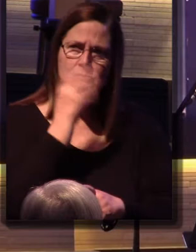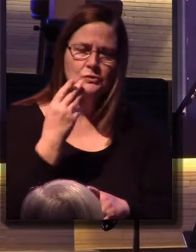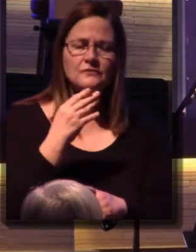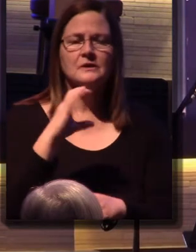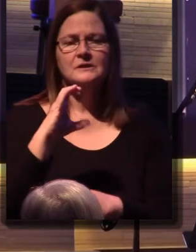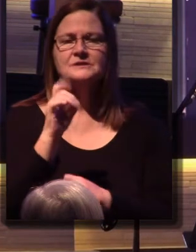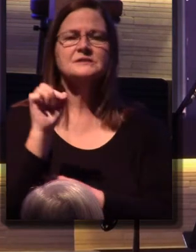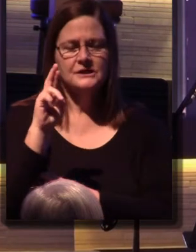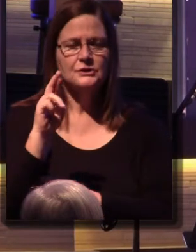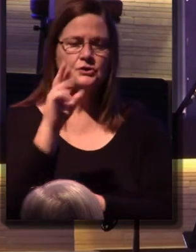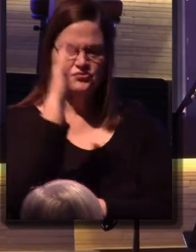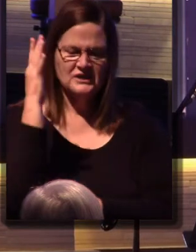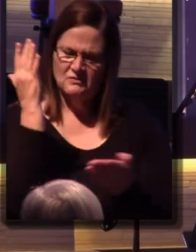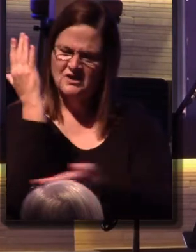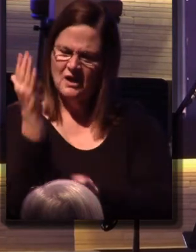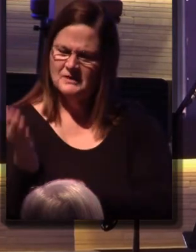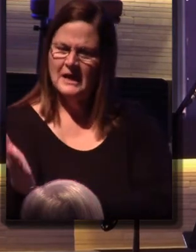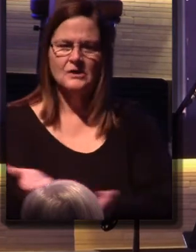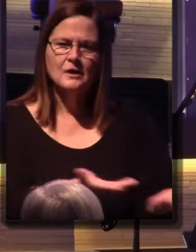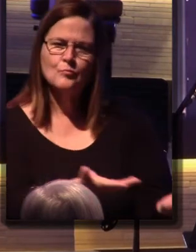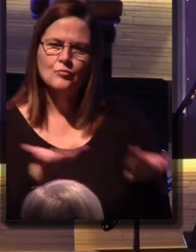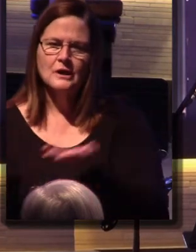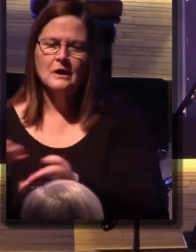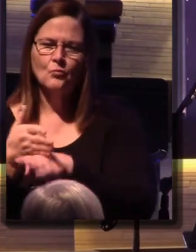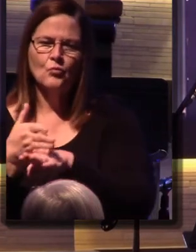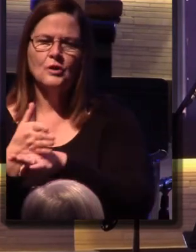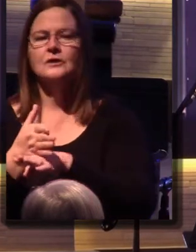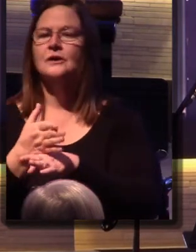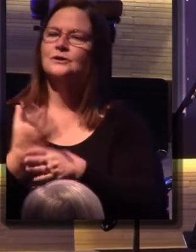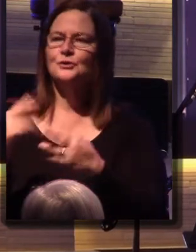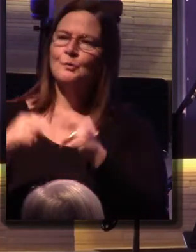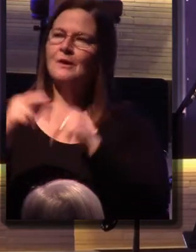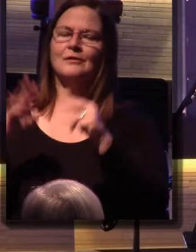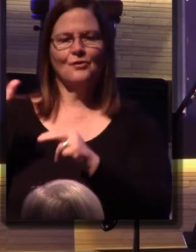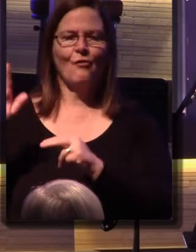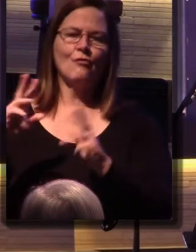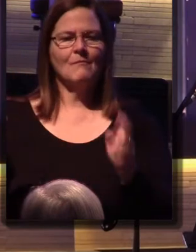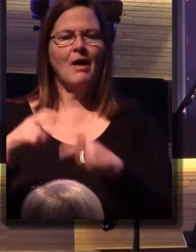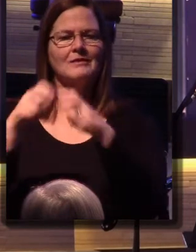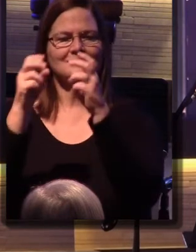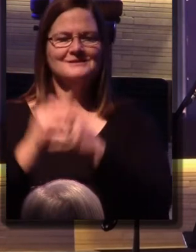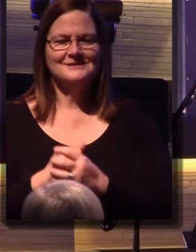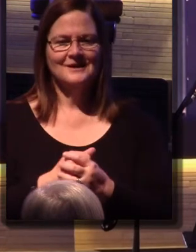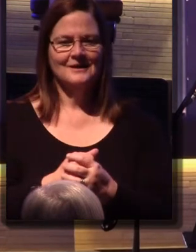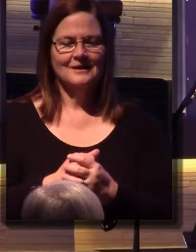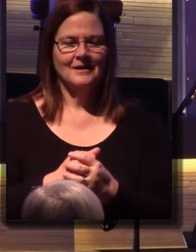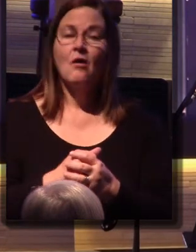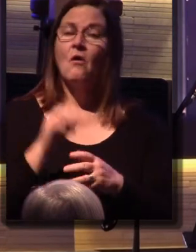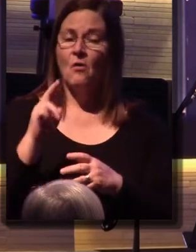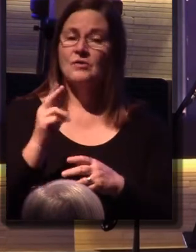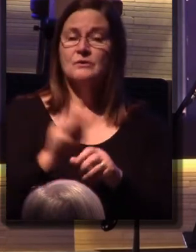Lebanon, where they have these gorgeous cedar trees, and would cut them down and take wood back to beautify their own palaces and